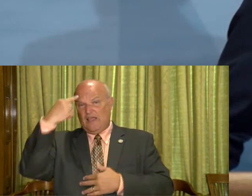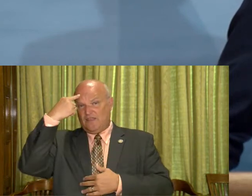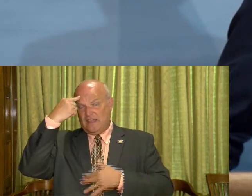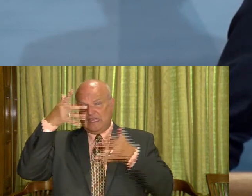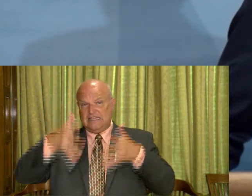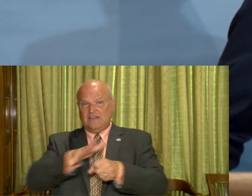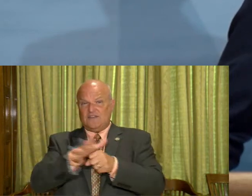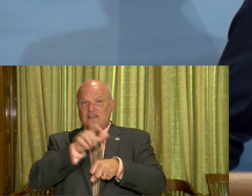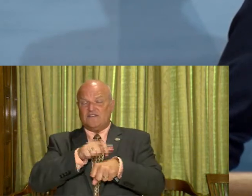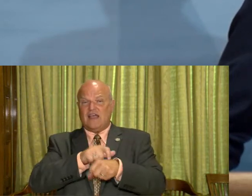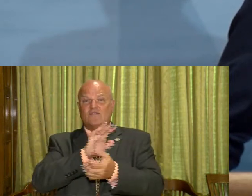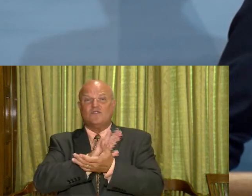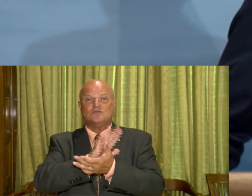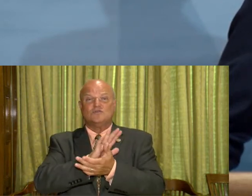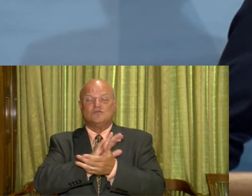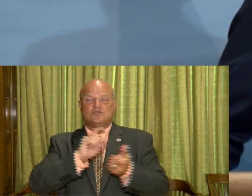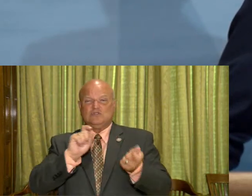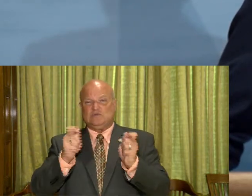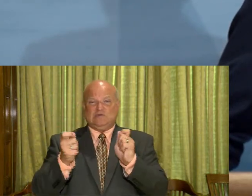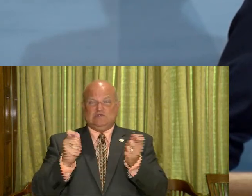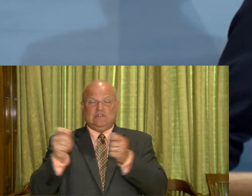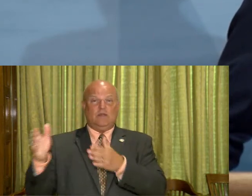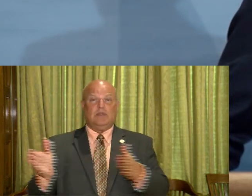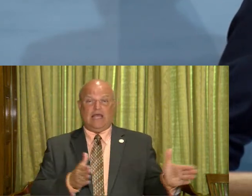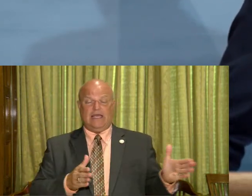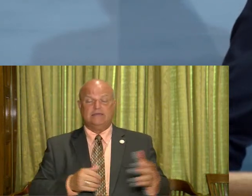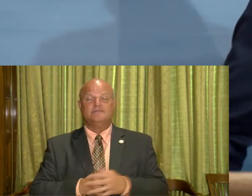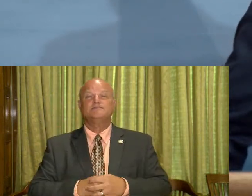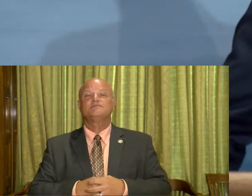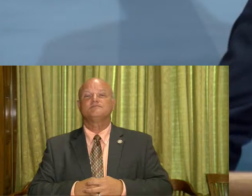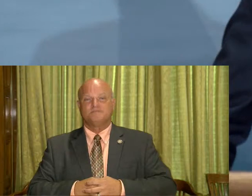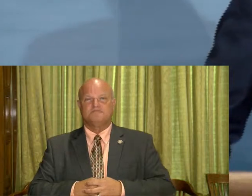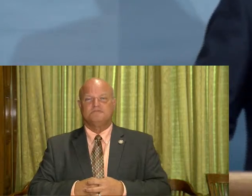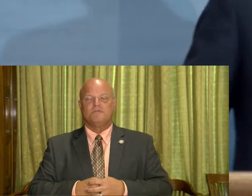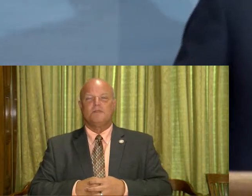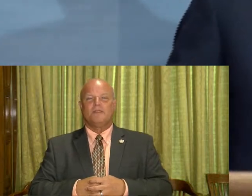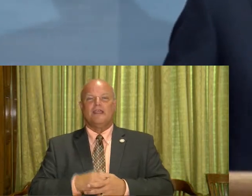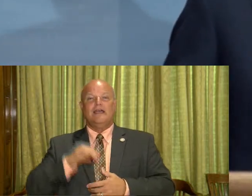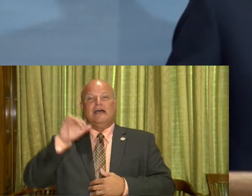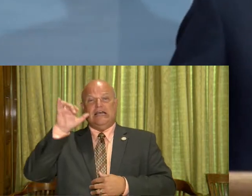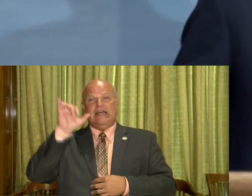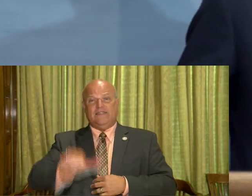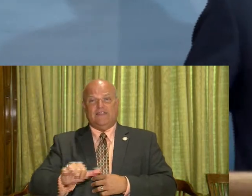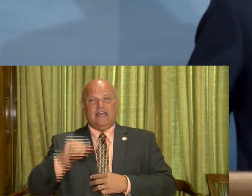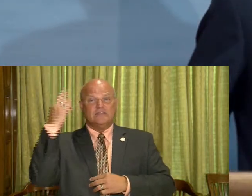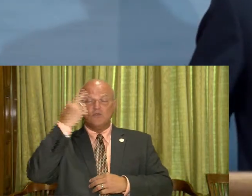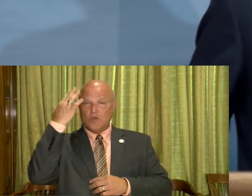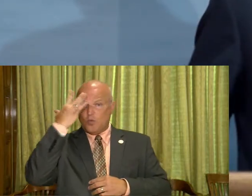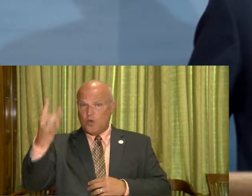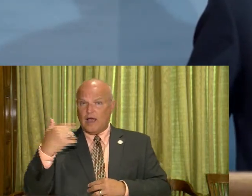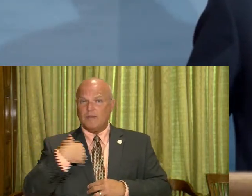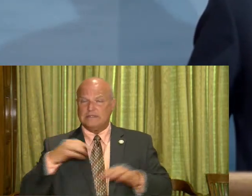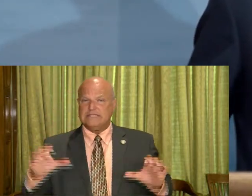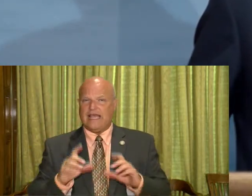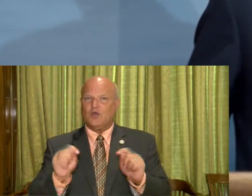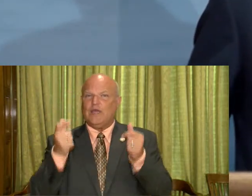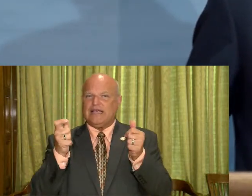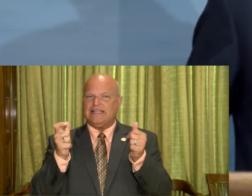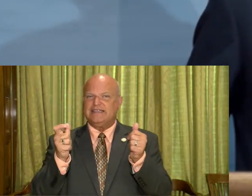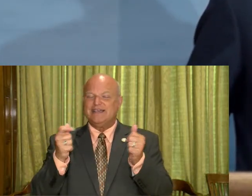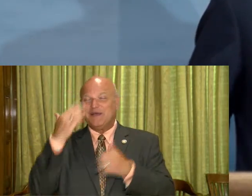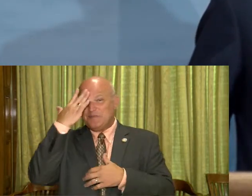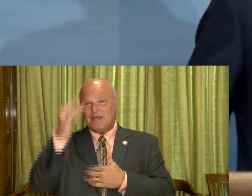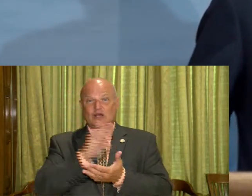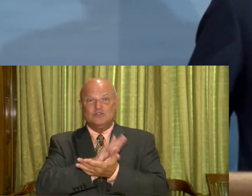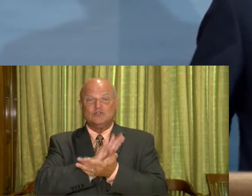this will leave enough time for schools to rework their plan? Well, that's one of the reasons that we have to act quickly on it, because